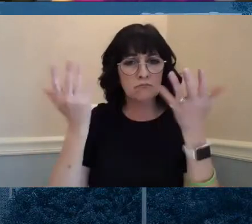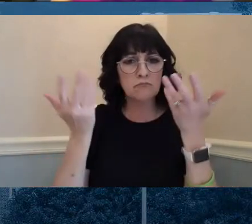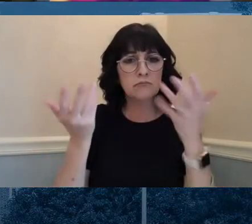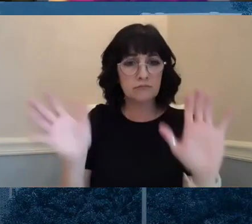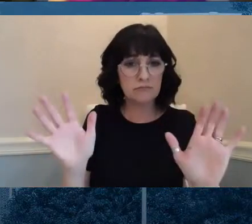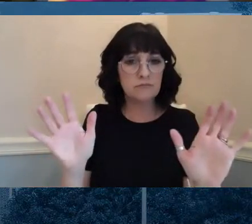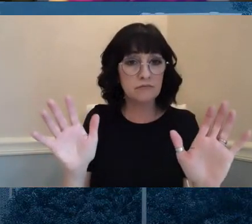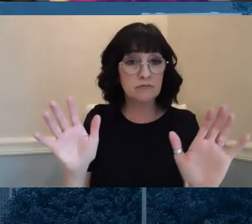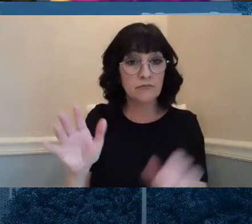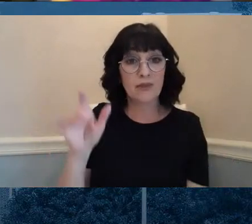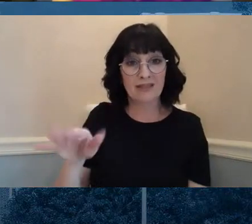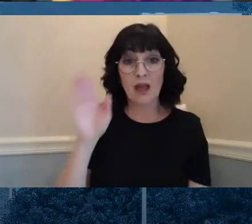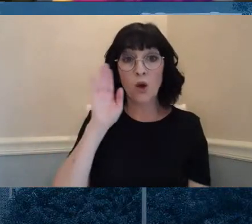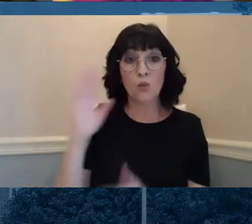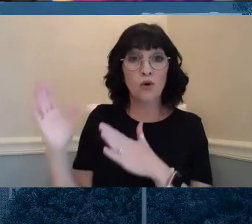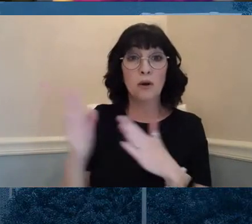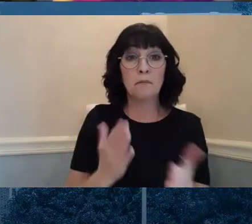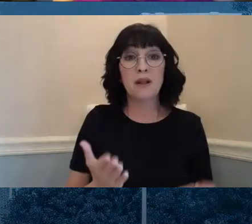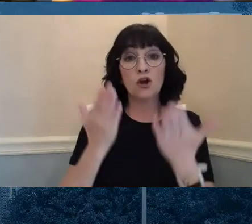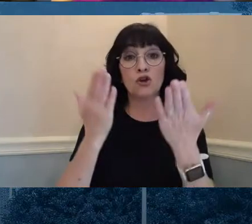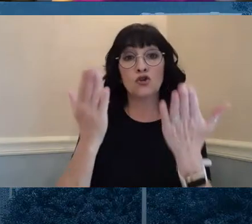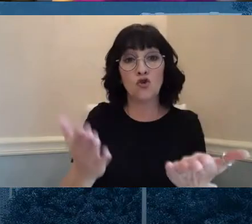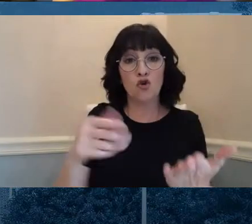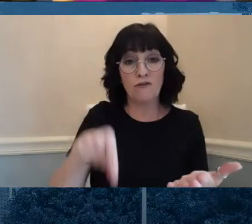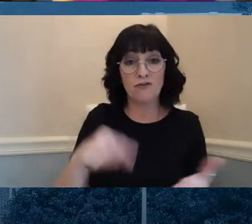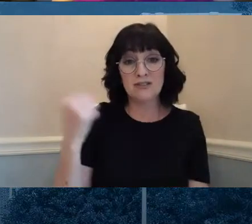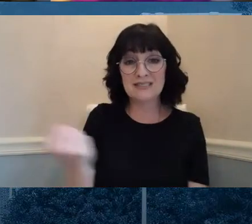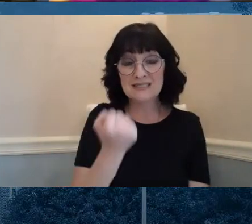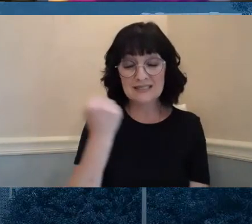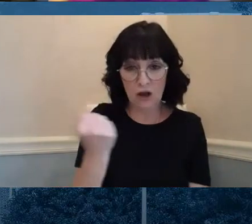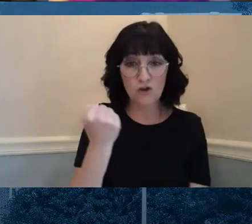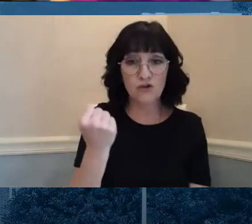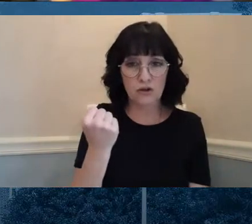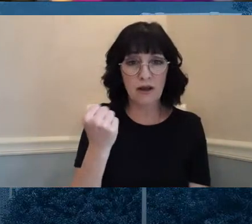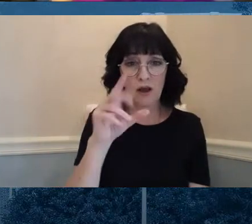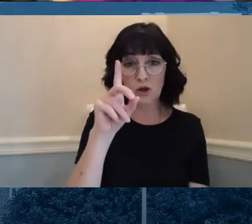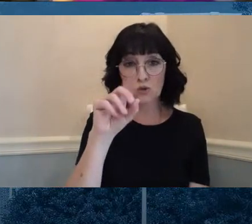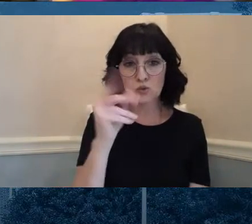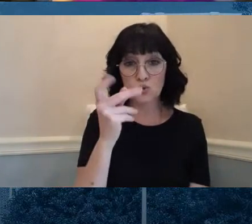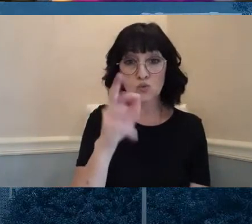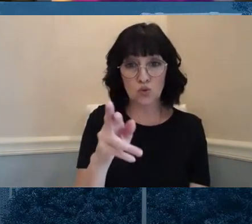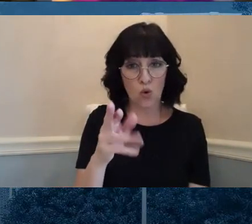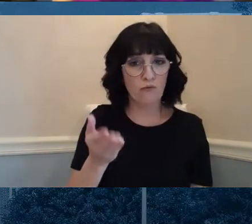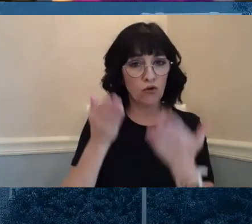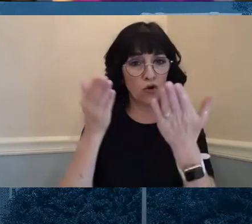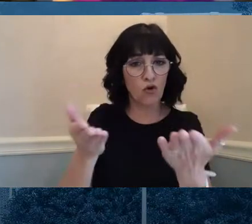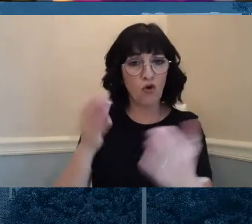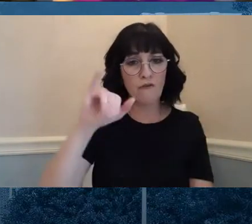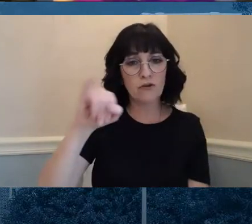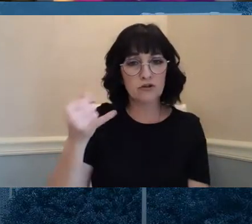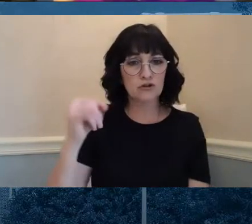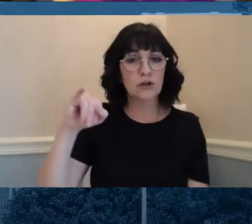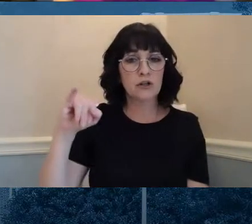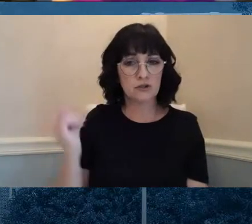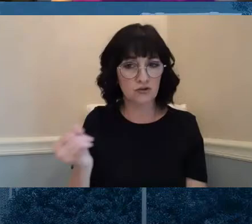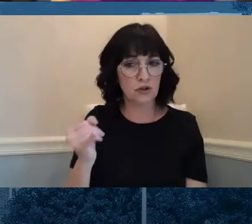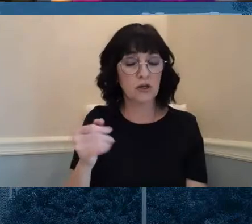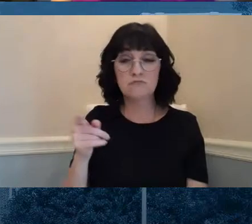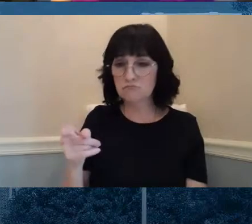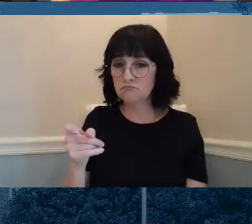the Chase Center upstate on Sunday with open signups that do not require being on the waiting